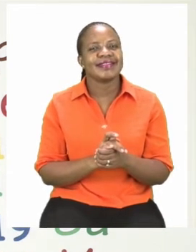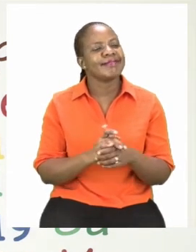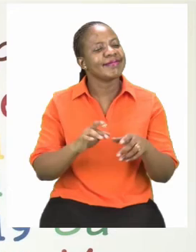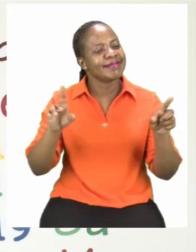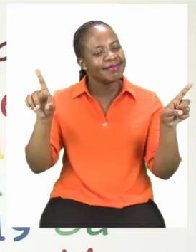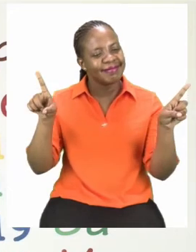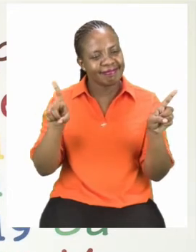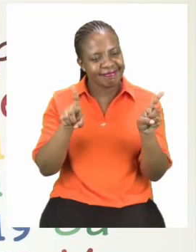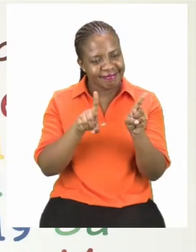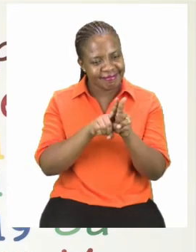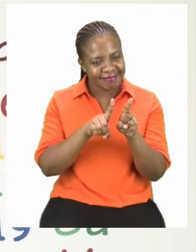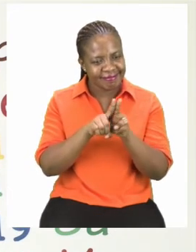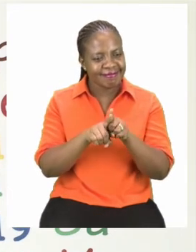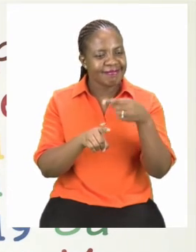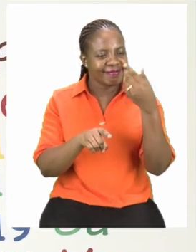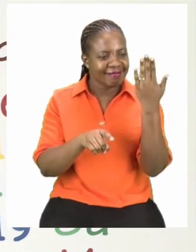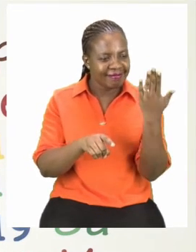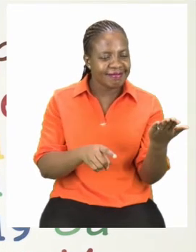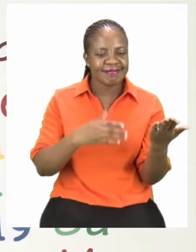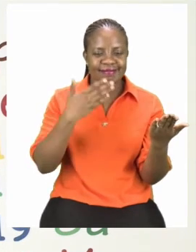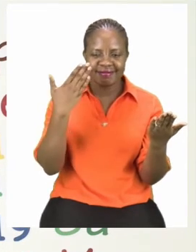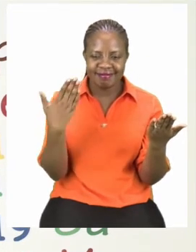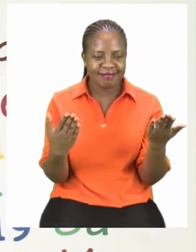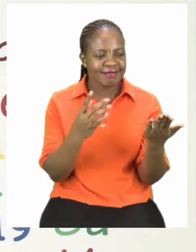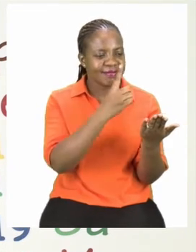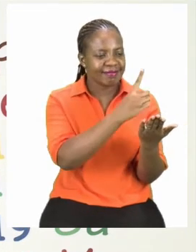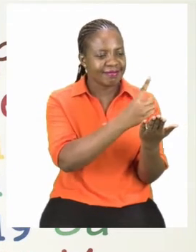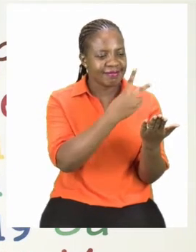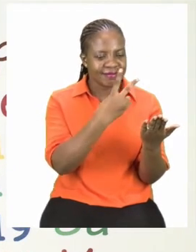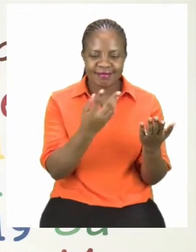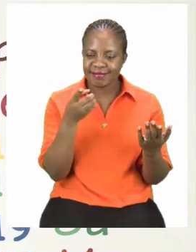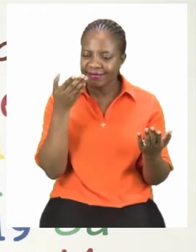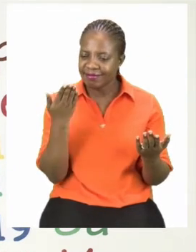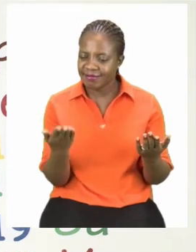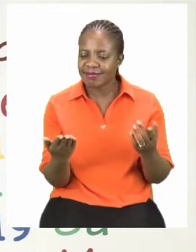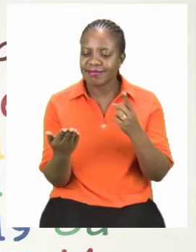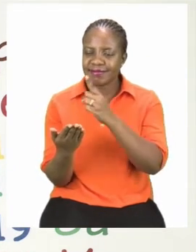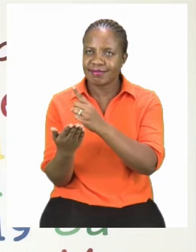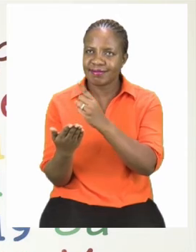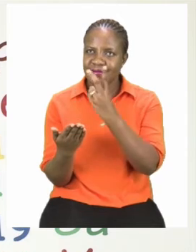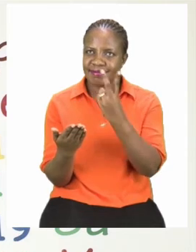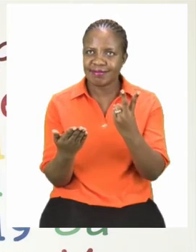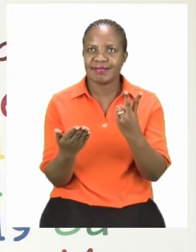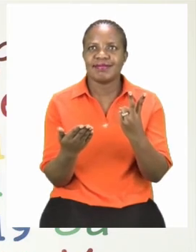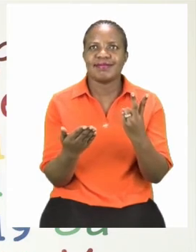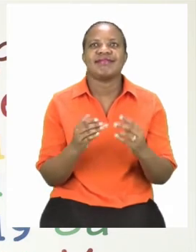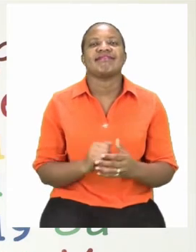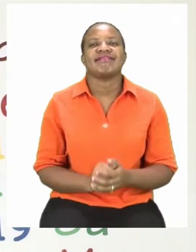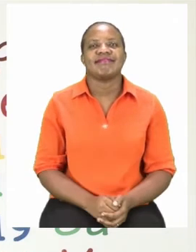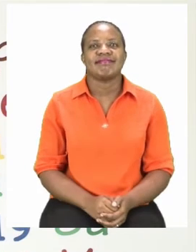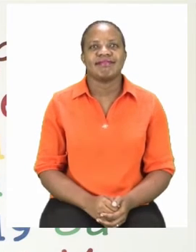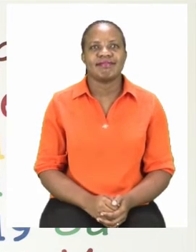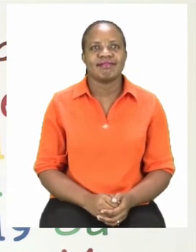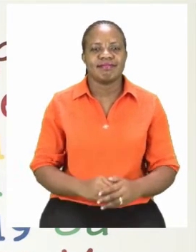Sanitize every day so the germs can stay away.